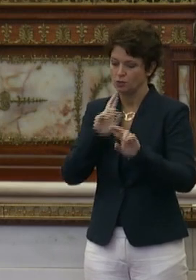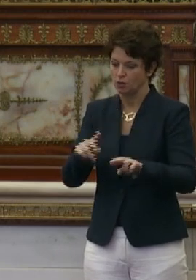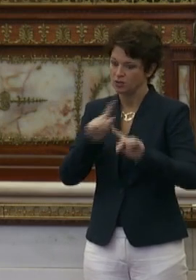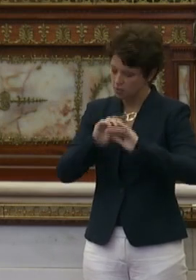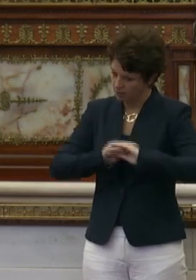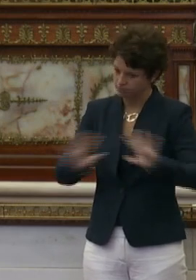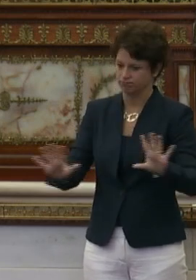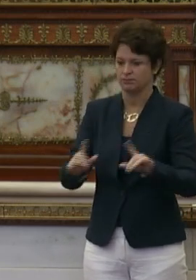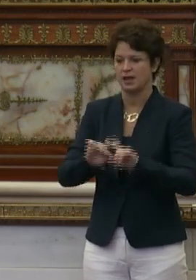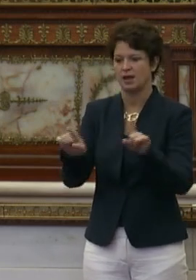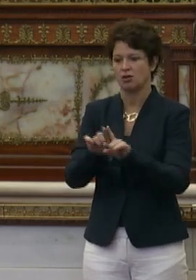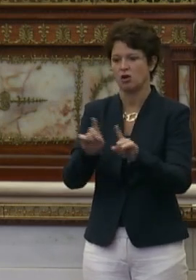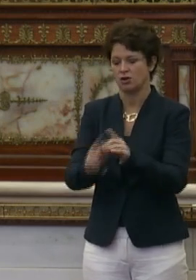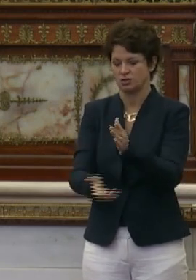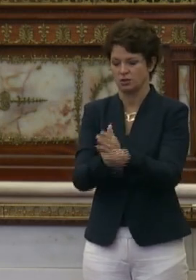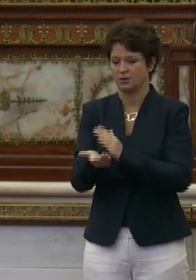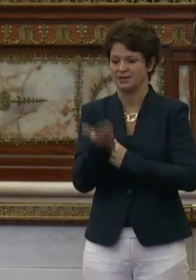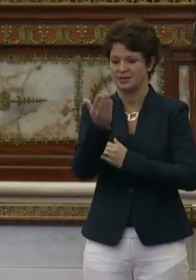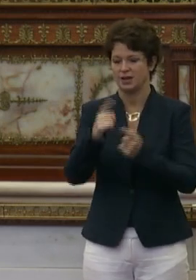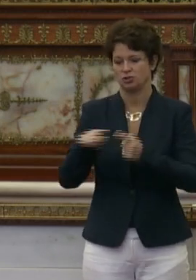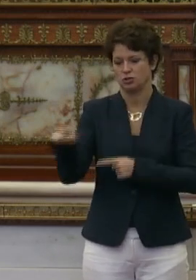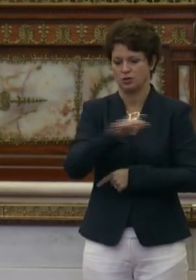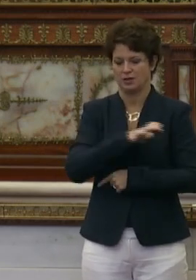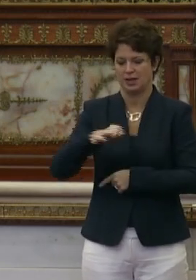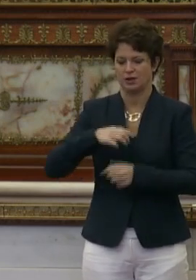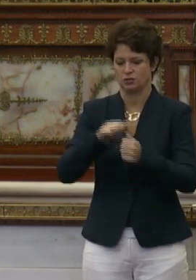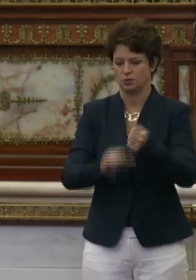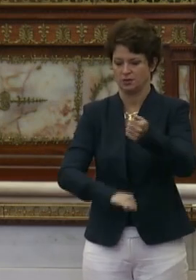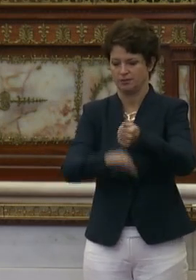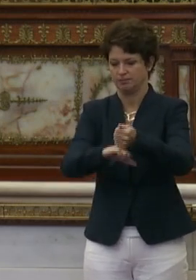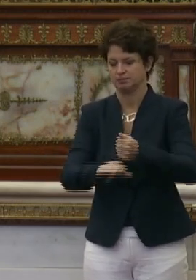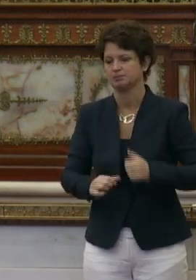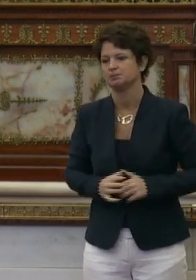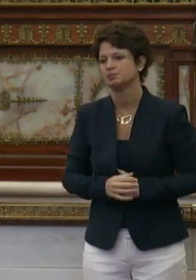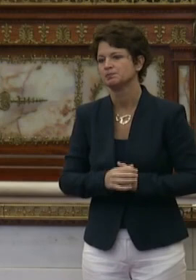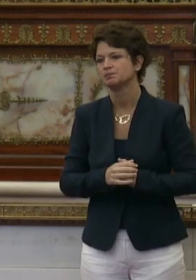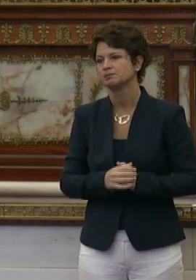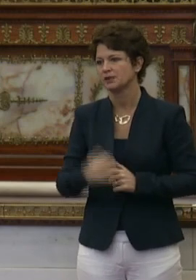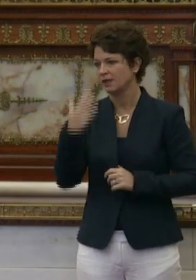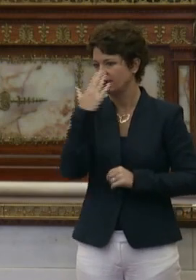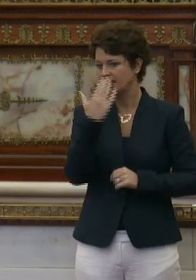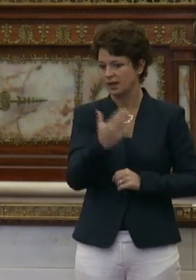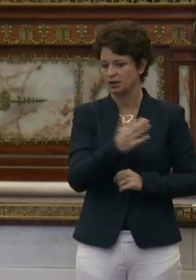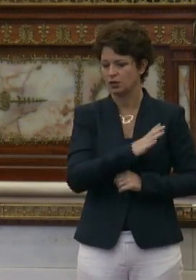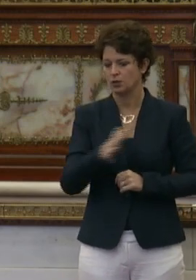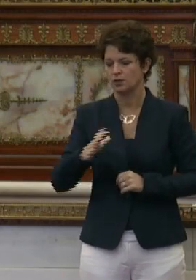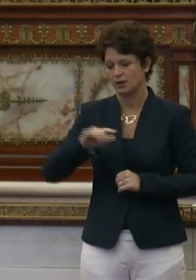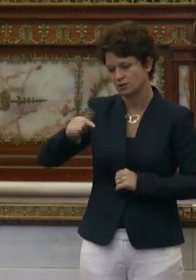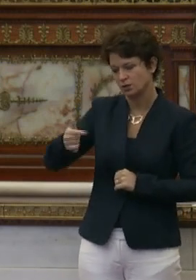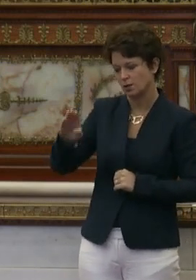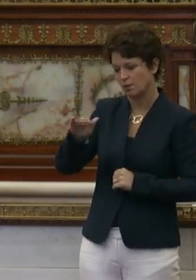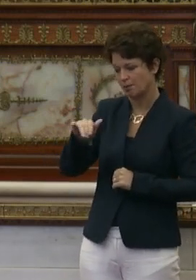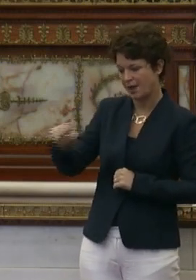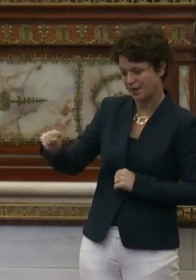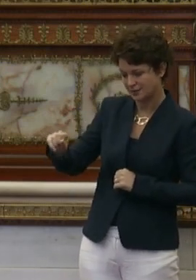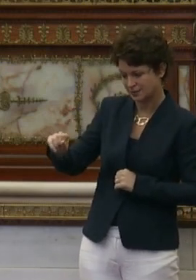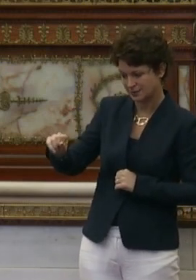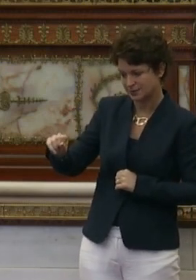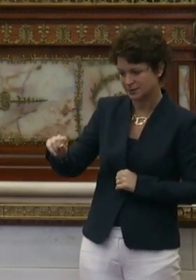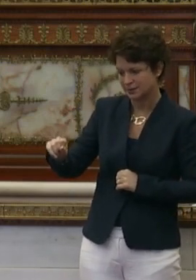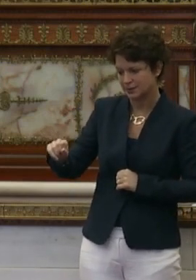the same and returns the attached bill to council with a favorable recommendation. Thank you. Chair again recognizes Councilwoman Bass.